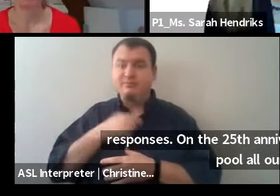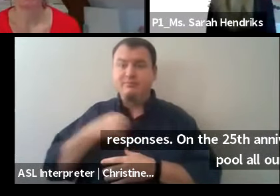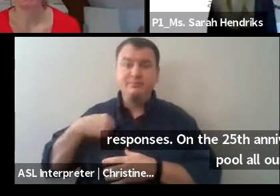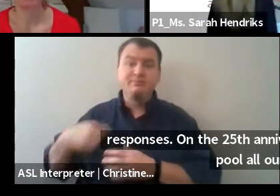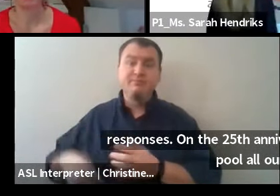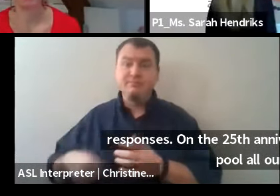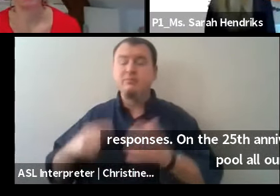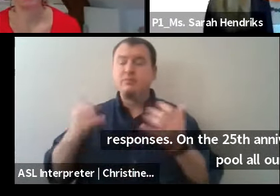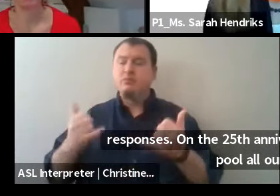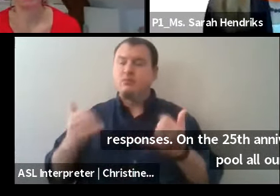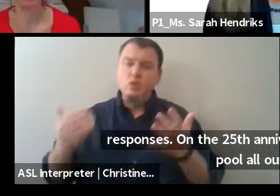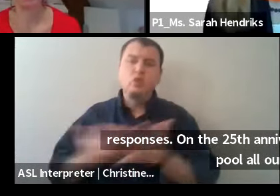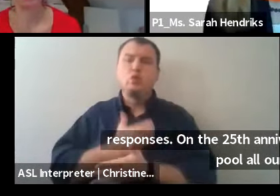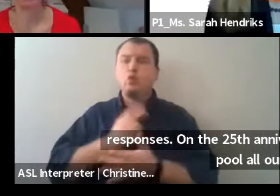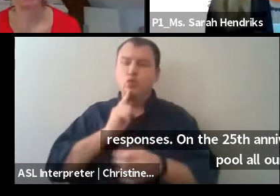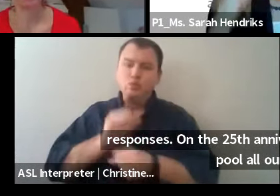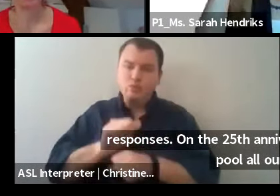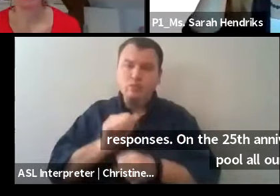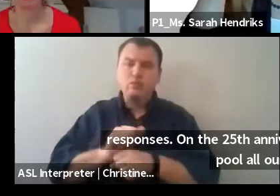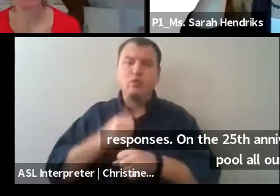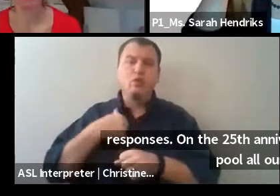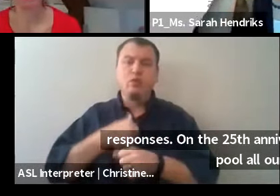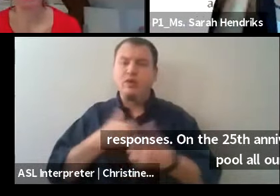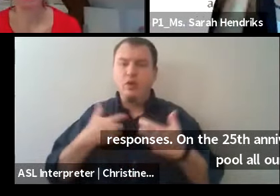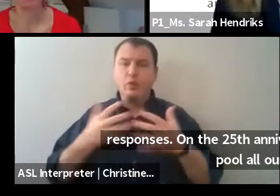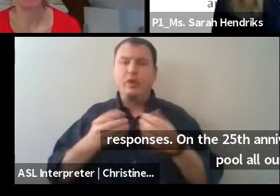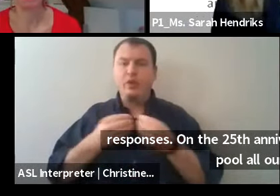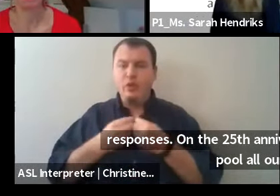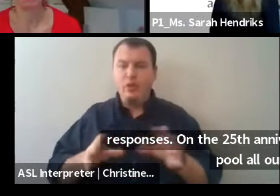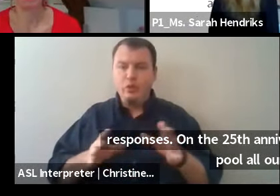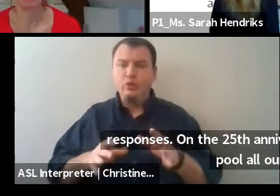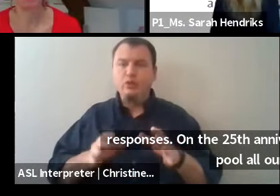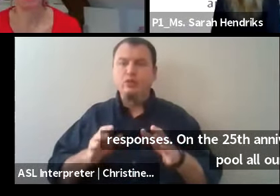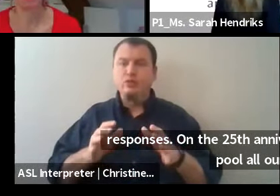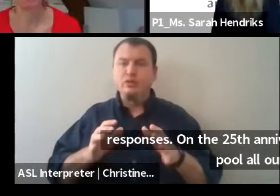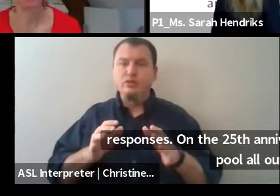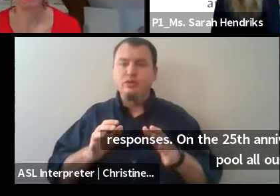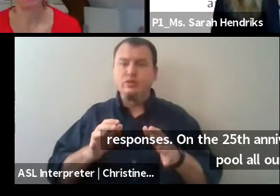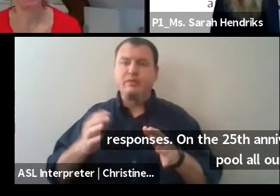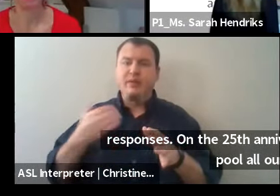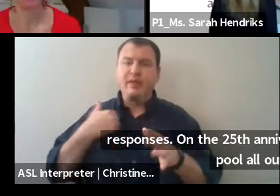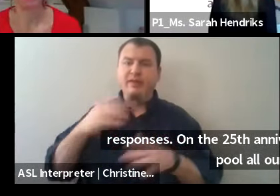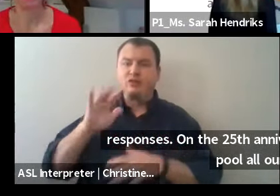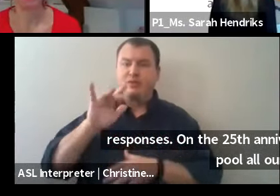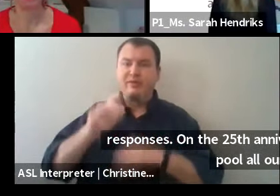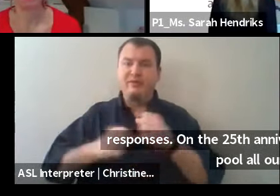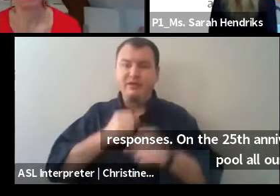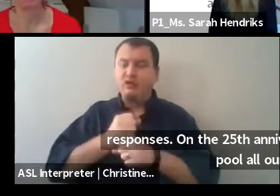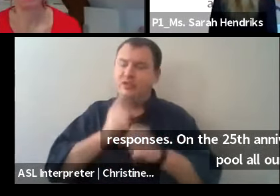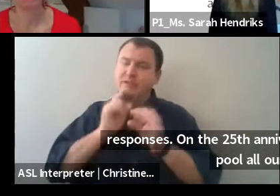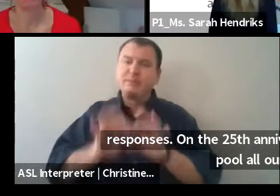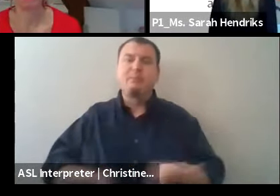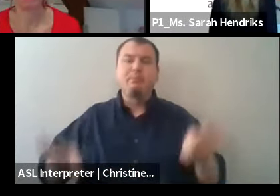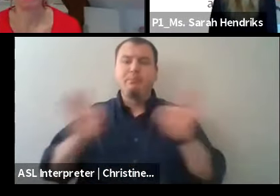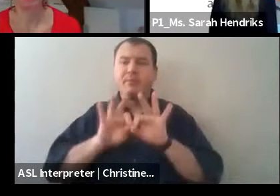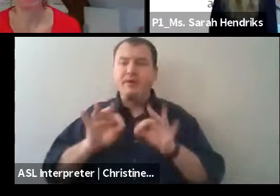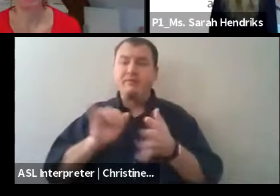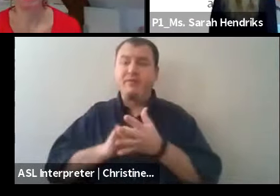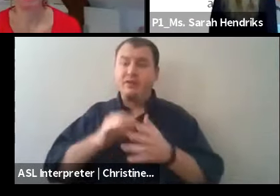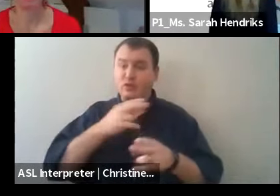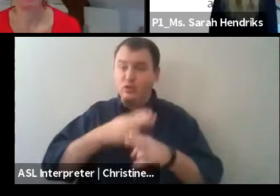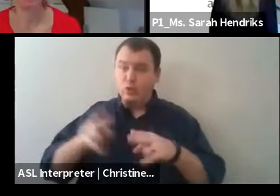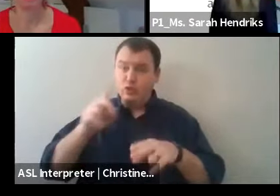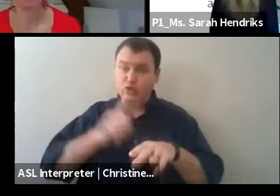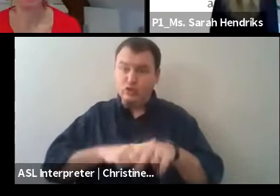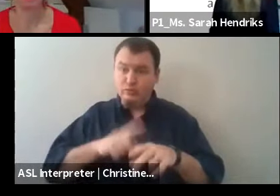It's a stark reality. If we don't want to lose the hard-fought ground from the last 25 years, it's imperative that the short and long-term responses